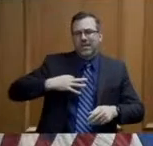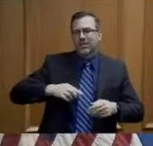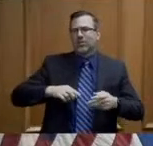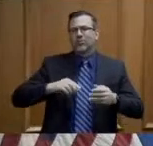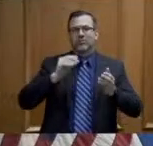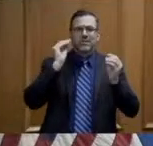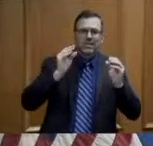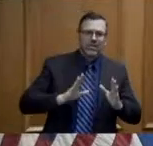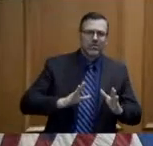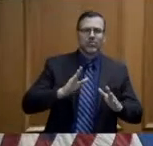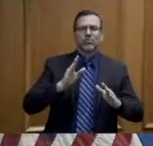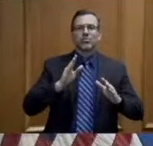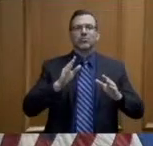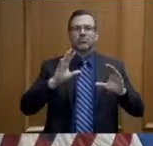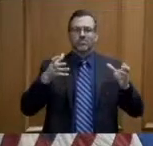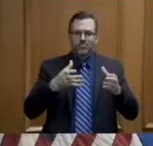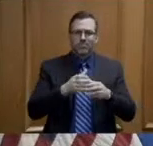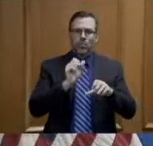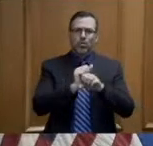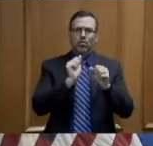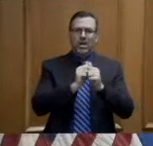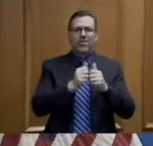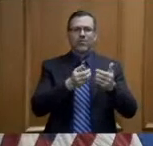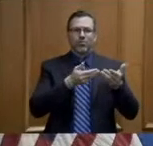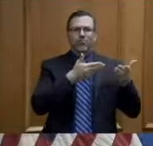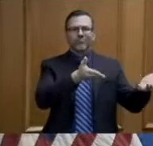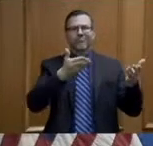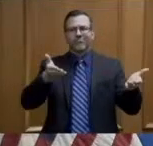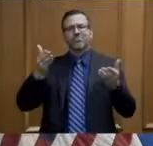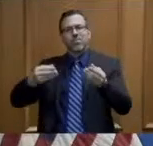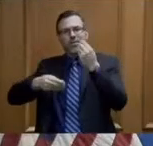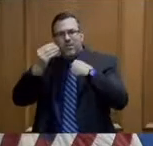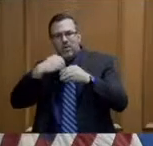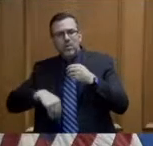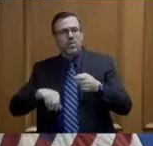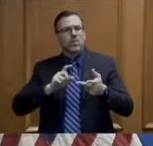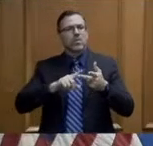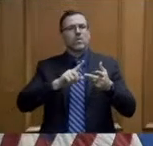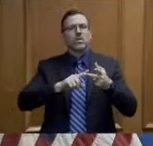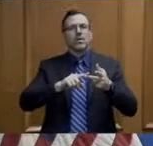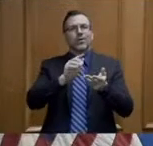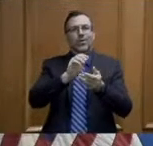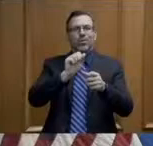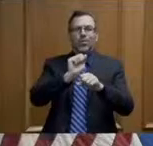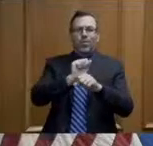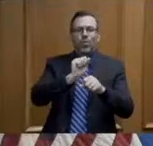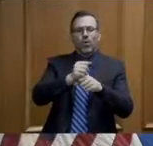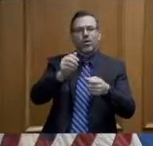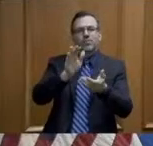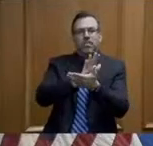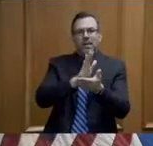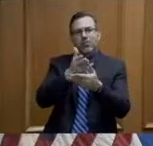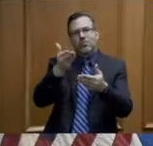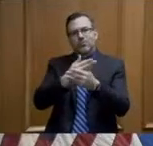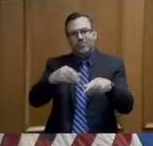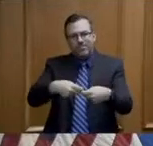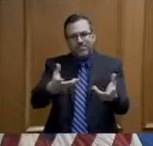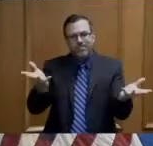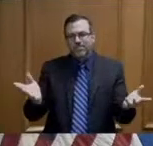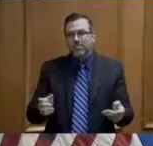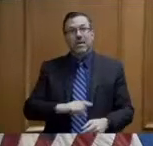to deliver meals, instructional lessons, work packets to students. Policemen have been checking on students in their